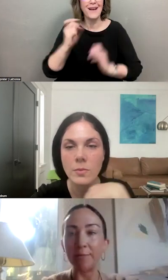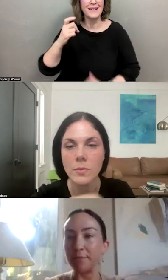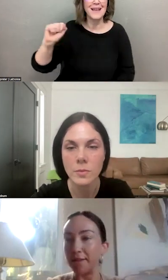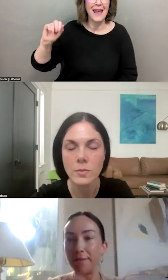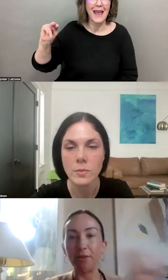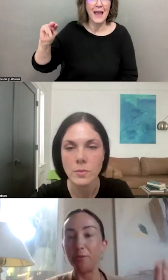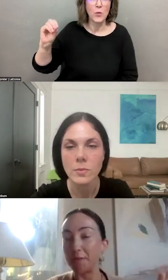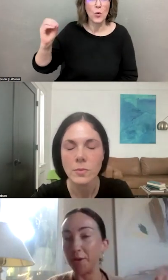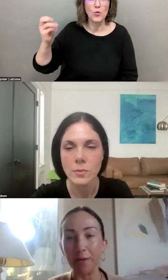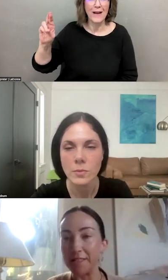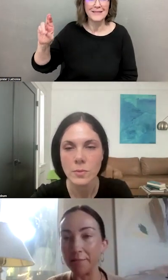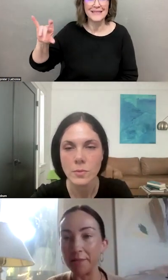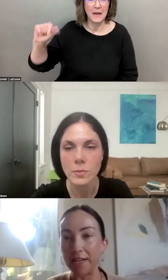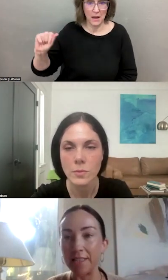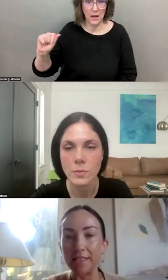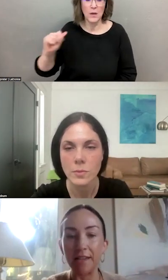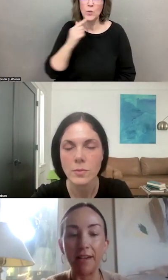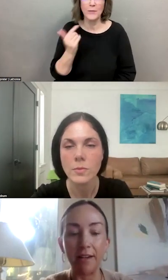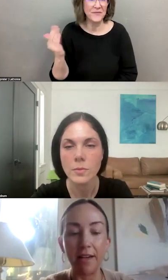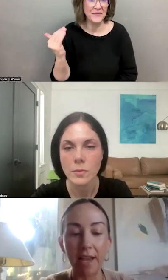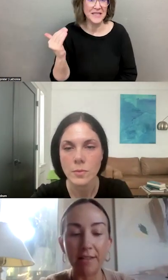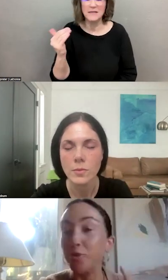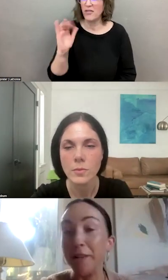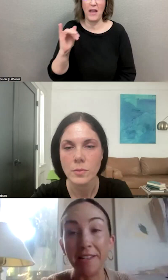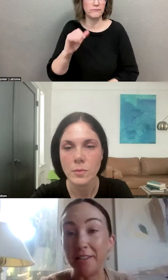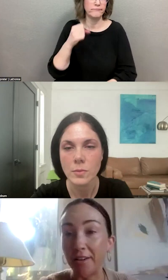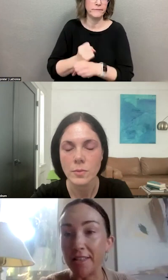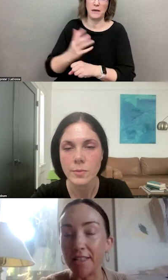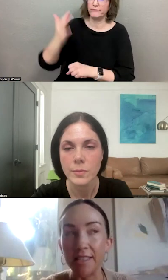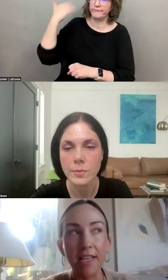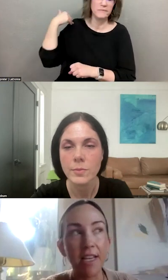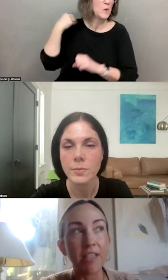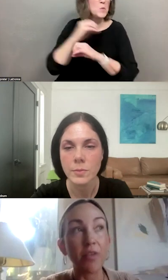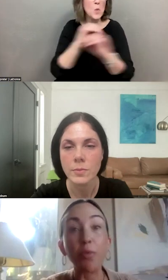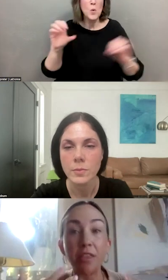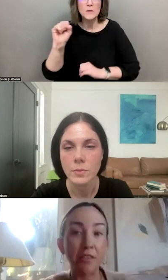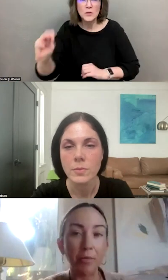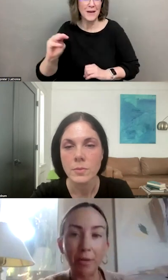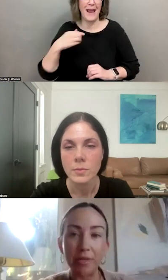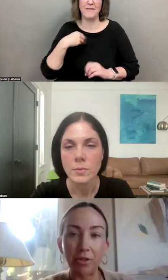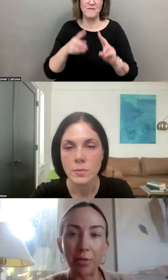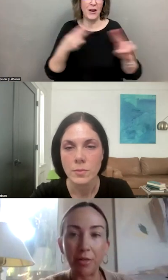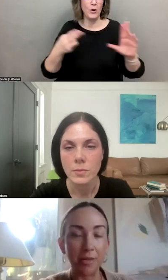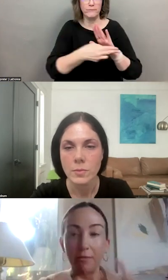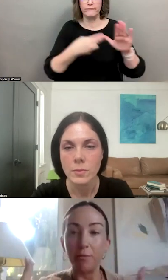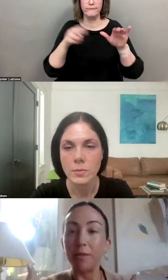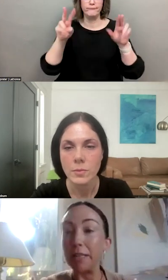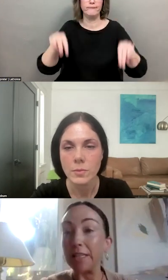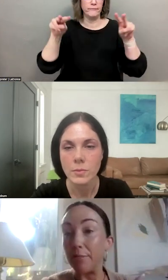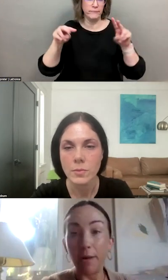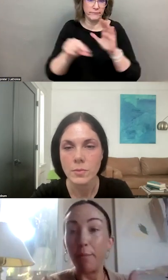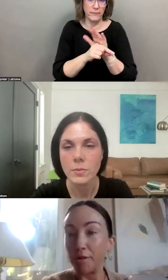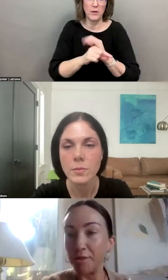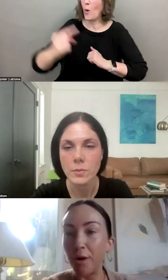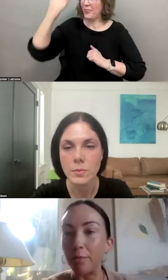that time, mental health was incredibly stigmatized and social media did not exist. So I really thought that what I was struggling with was completely